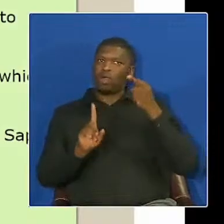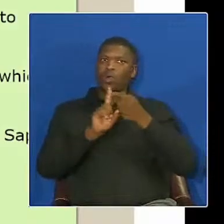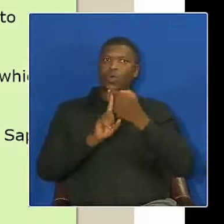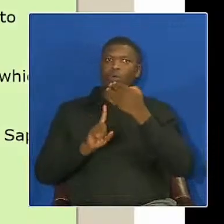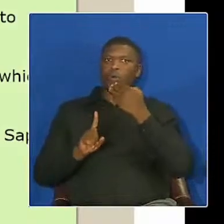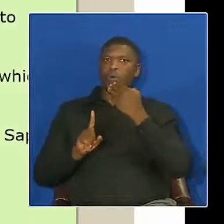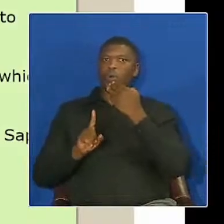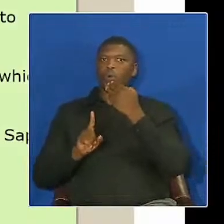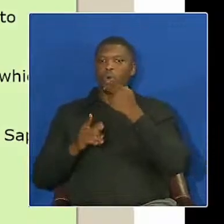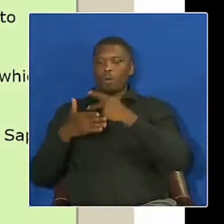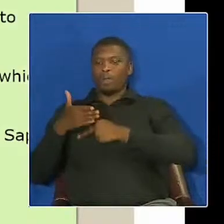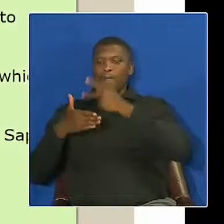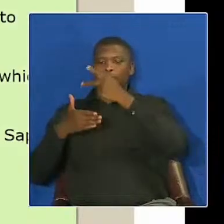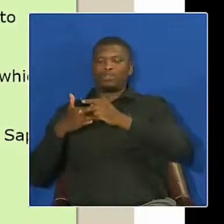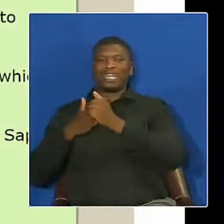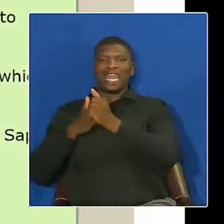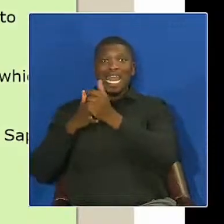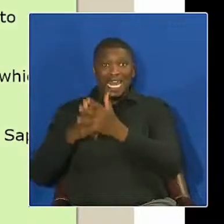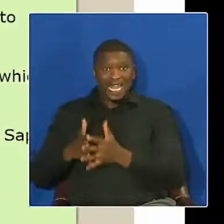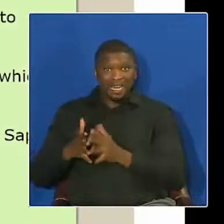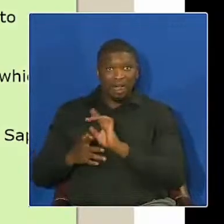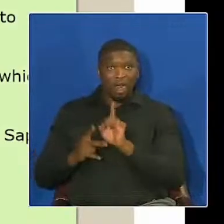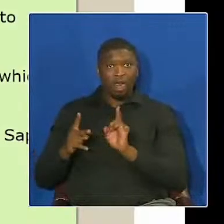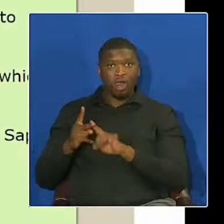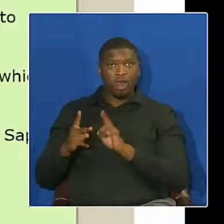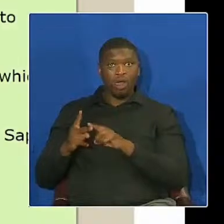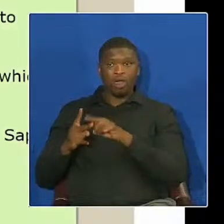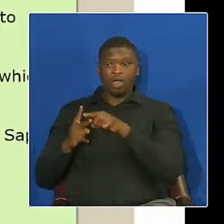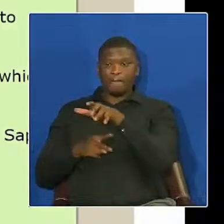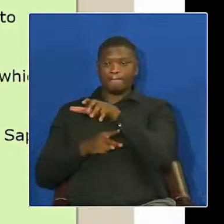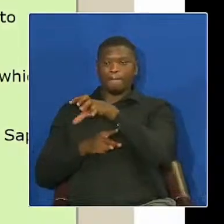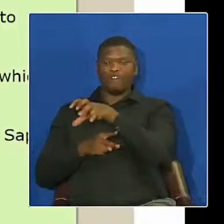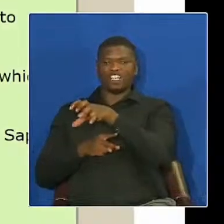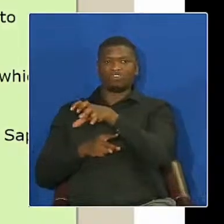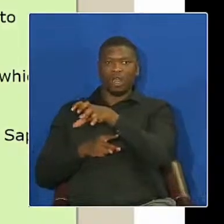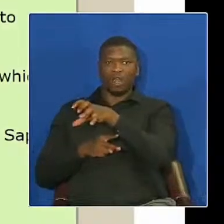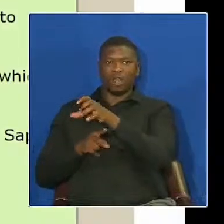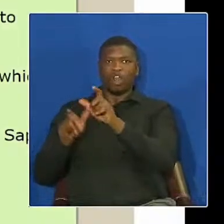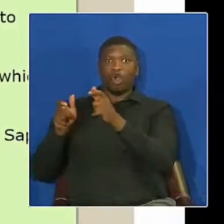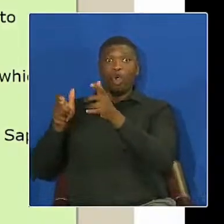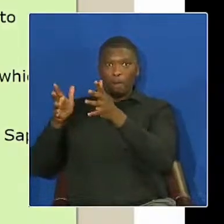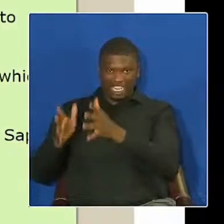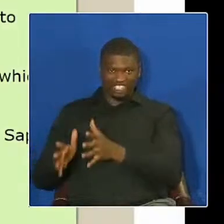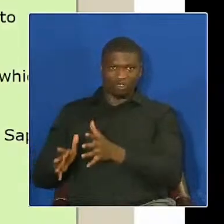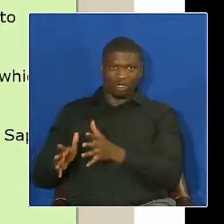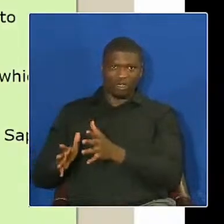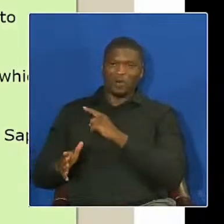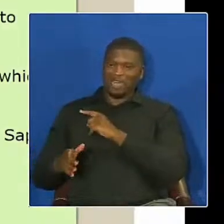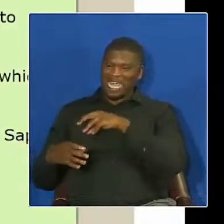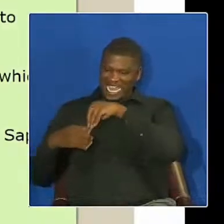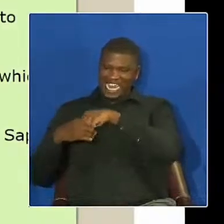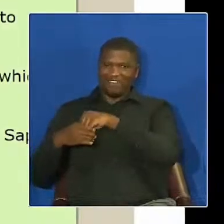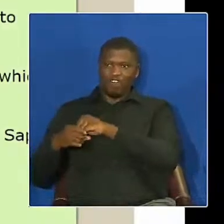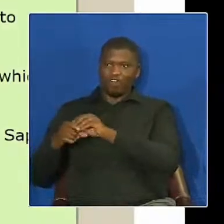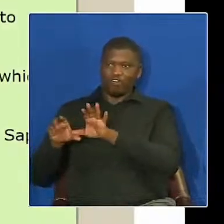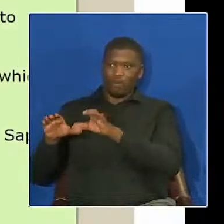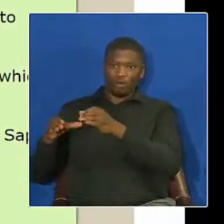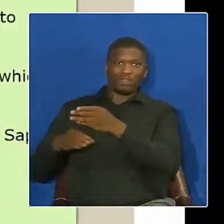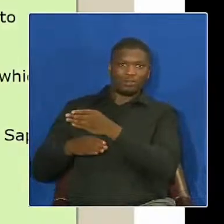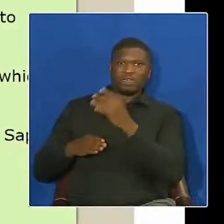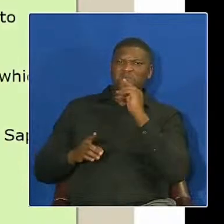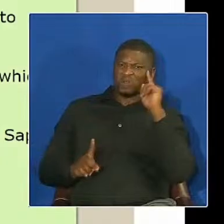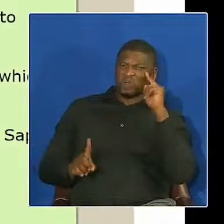the provincial commissioner, then who is where the project is, then will have to